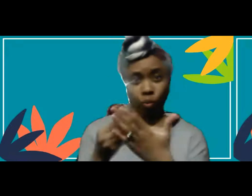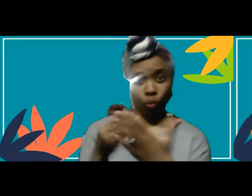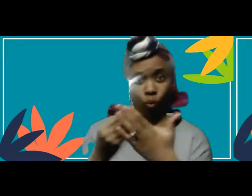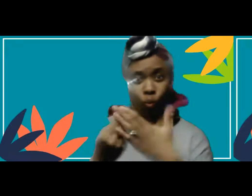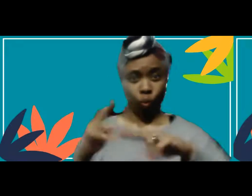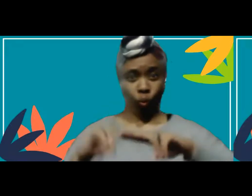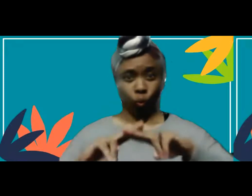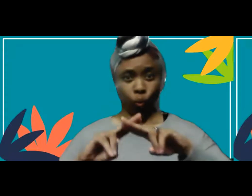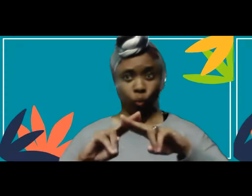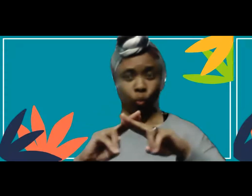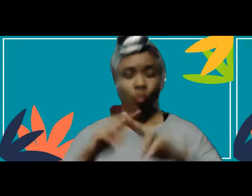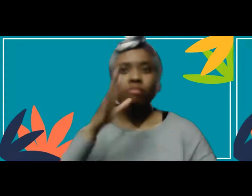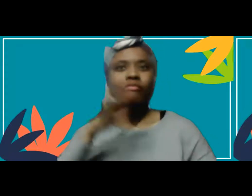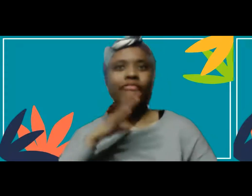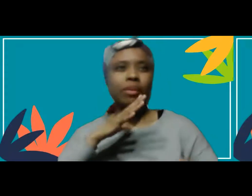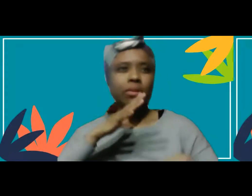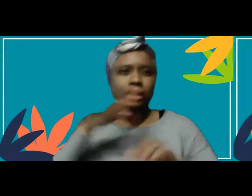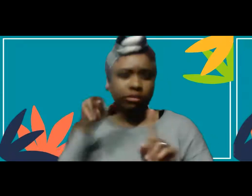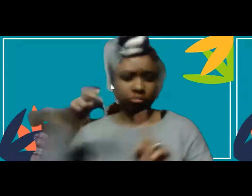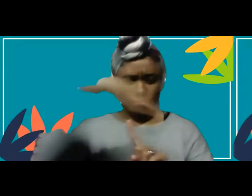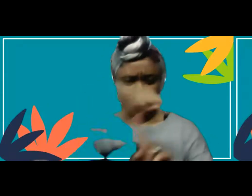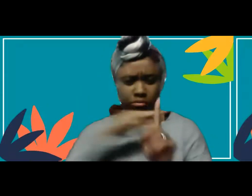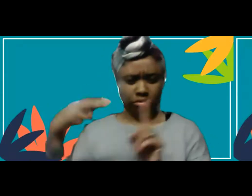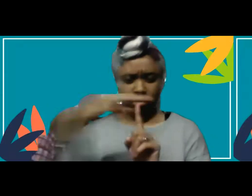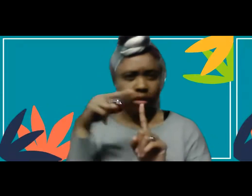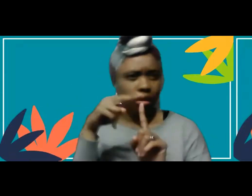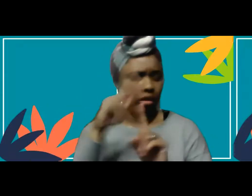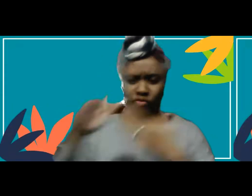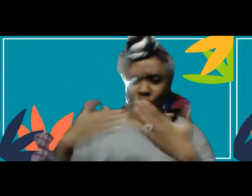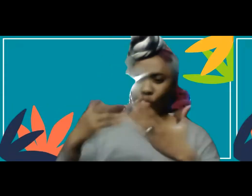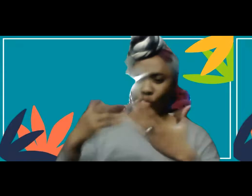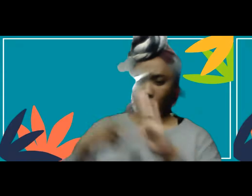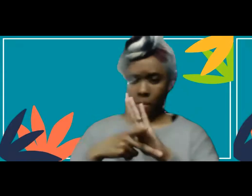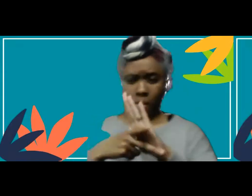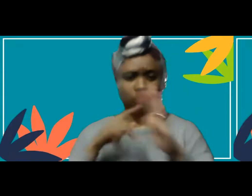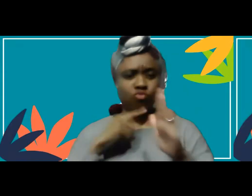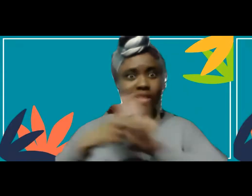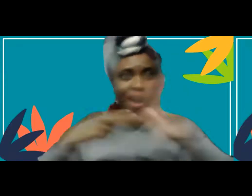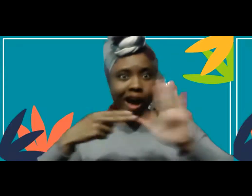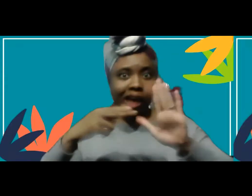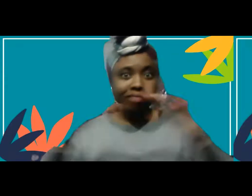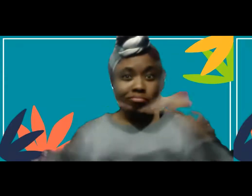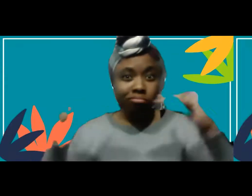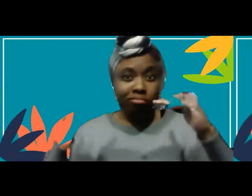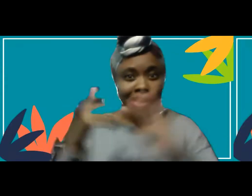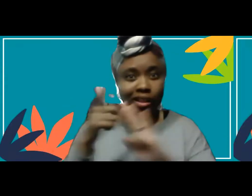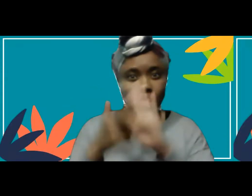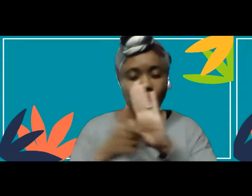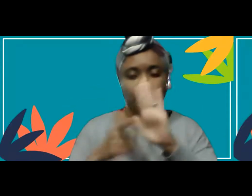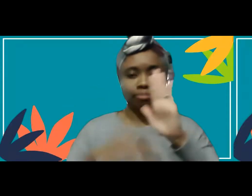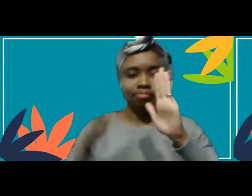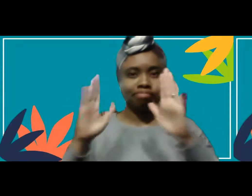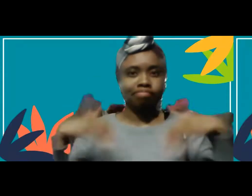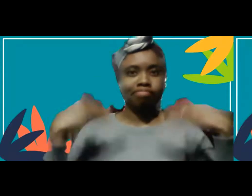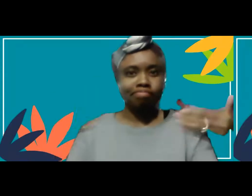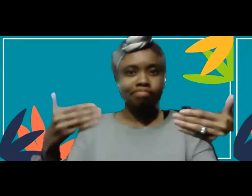feminist lens through all of these policies. It really highlights the importance of just legislation. Next, I want to move